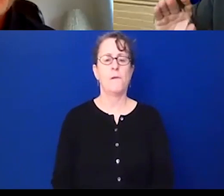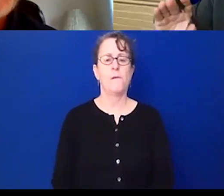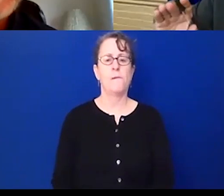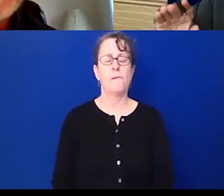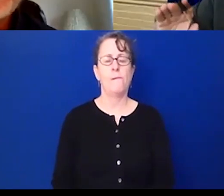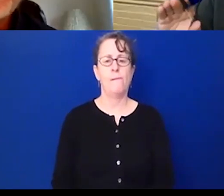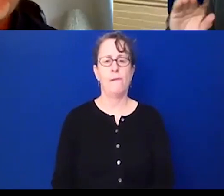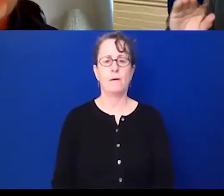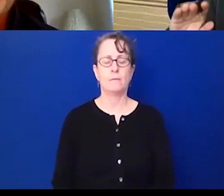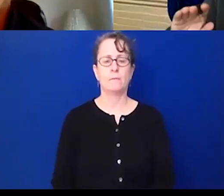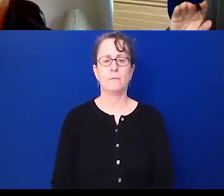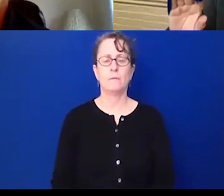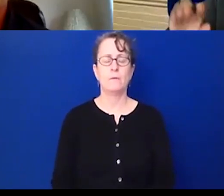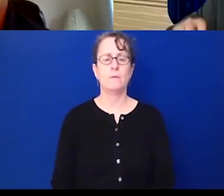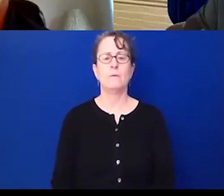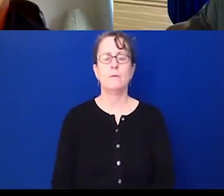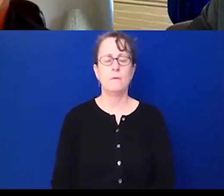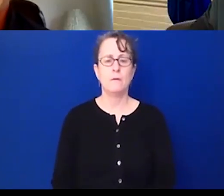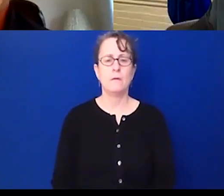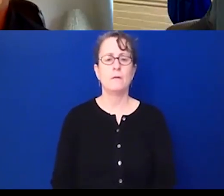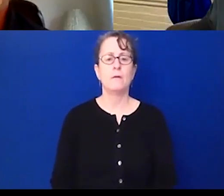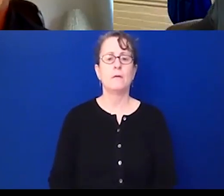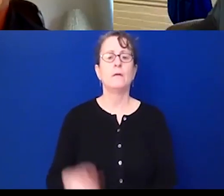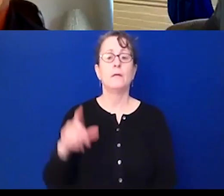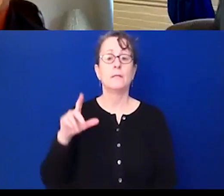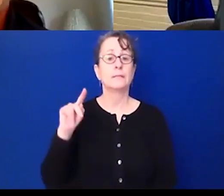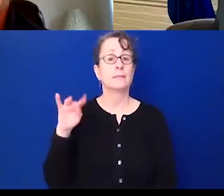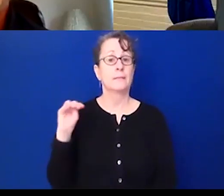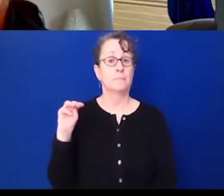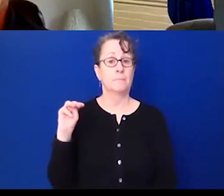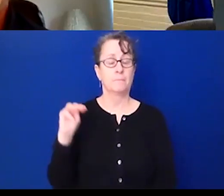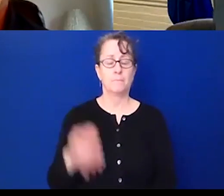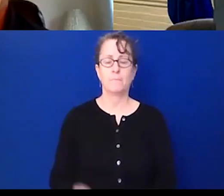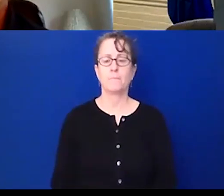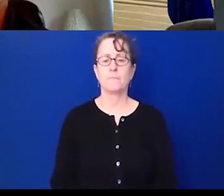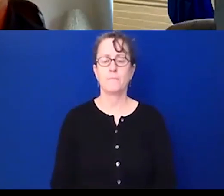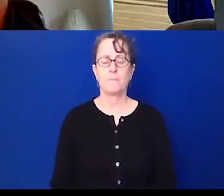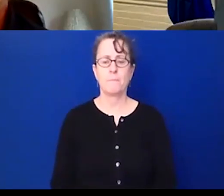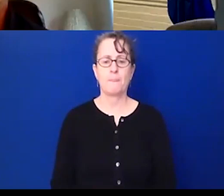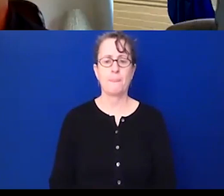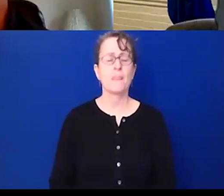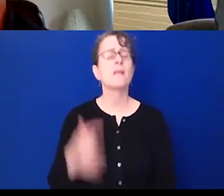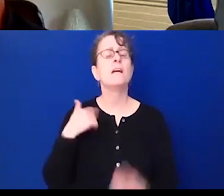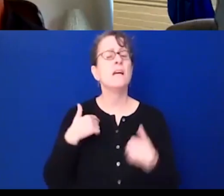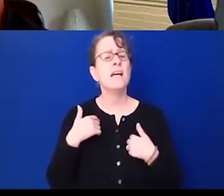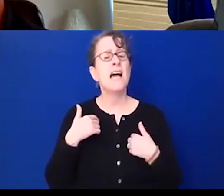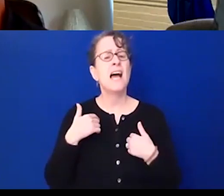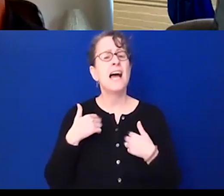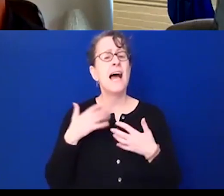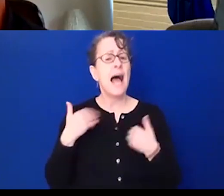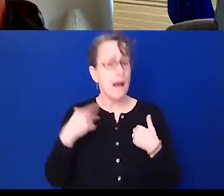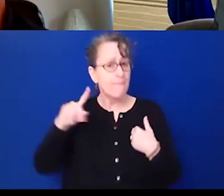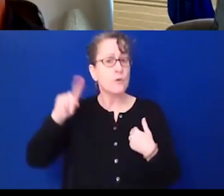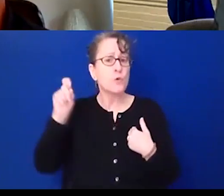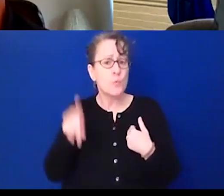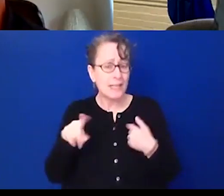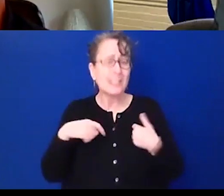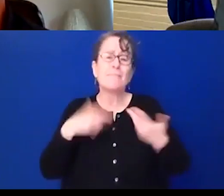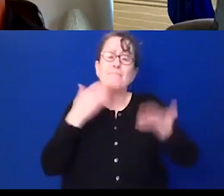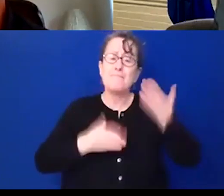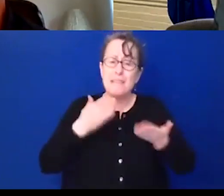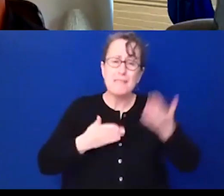I had something. Go ahead, Tim. I think I know the answer to this because I'm recalling a conversation I